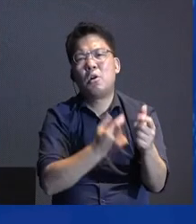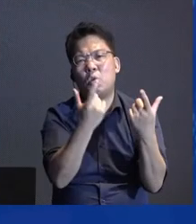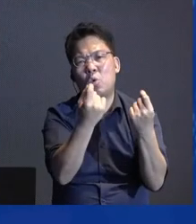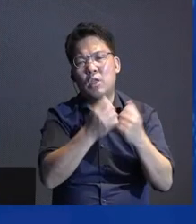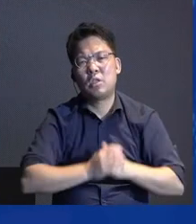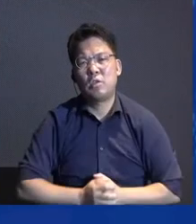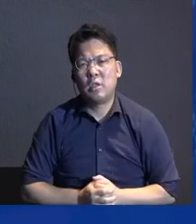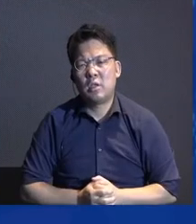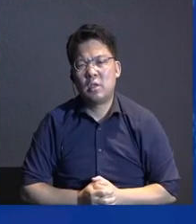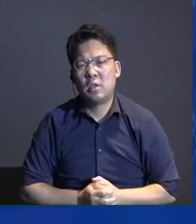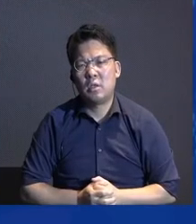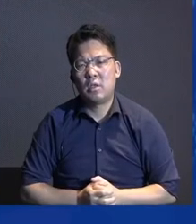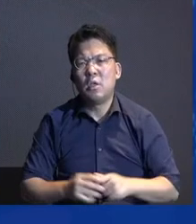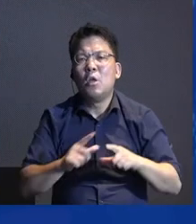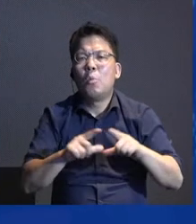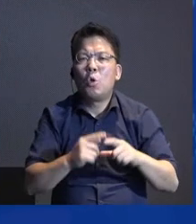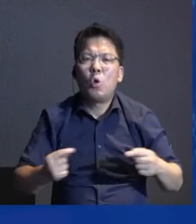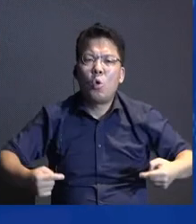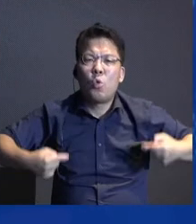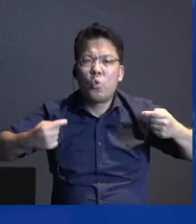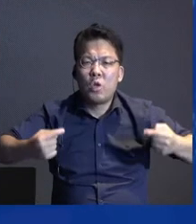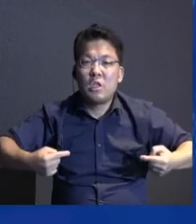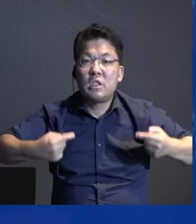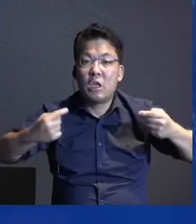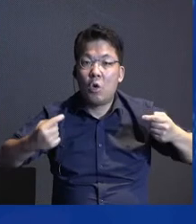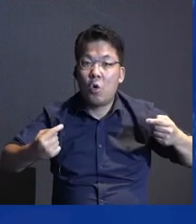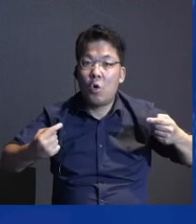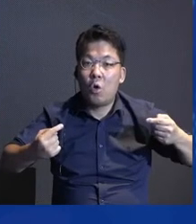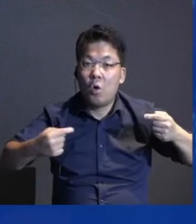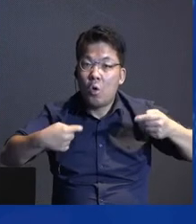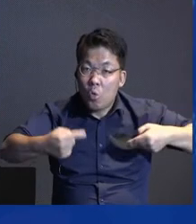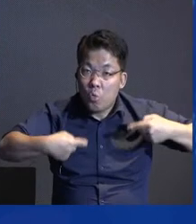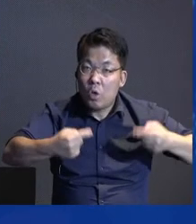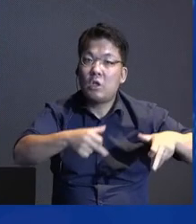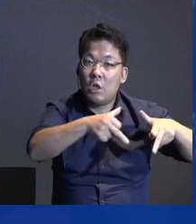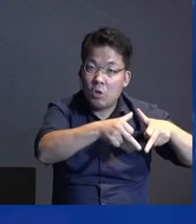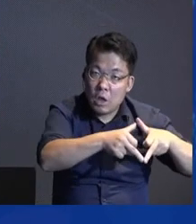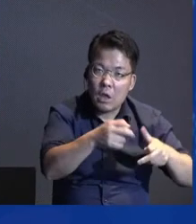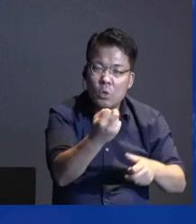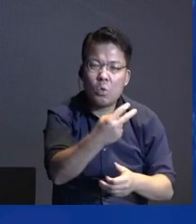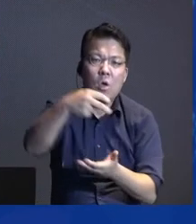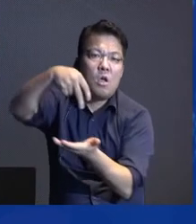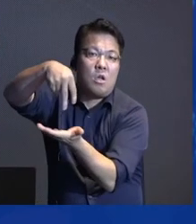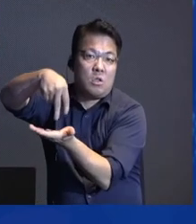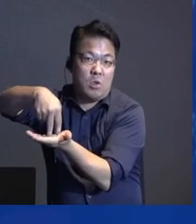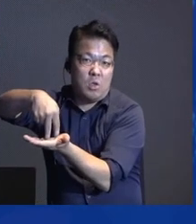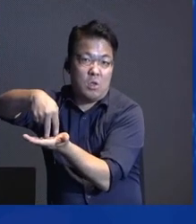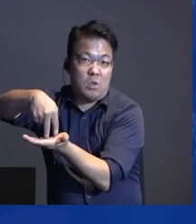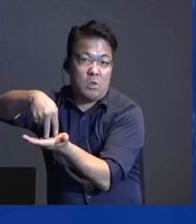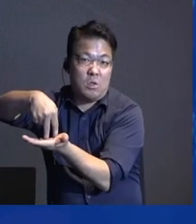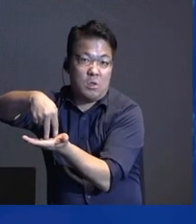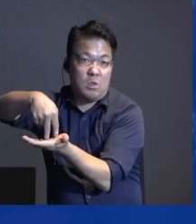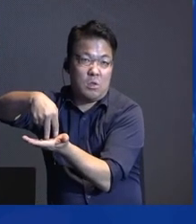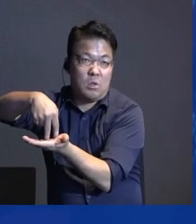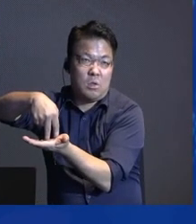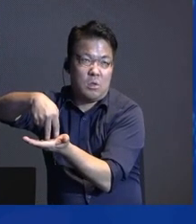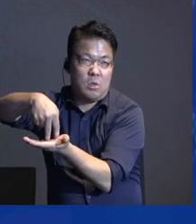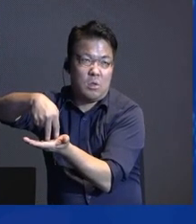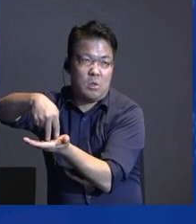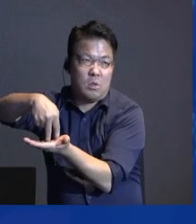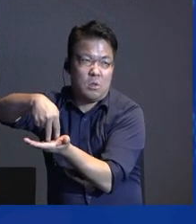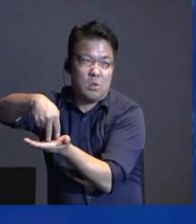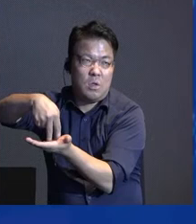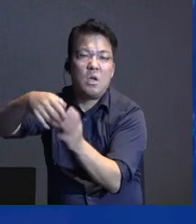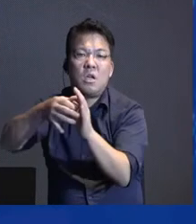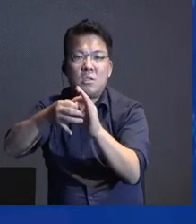bed? Eat what you want, go where you want to go, and do what you want. That's the root of the